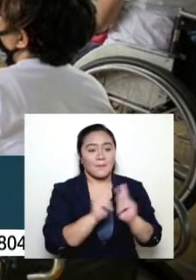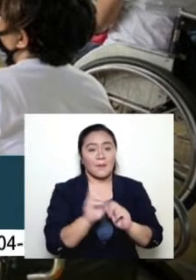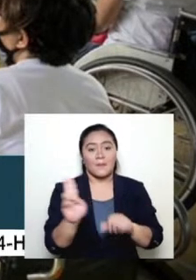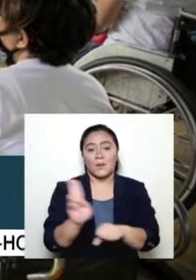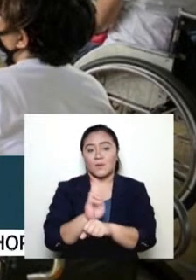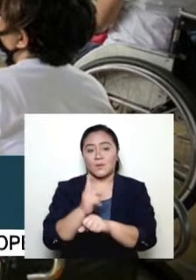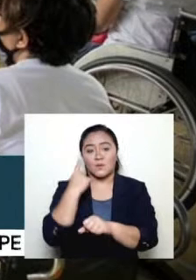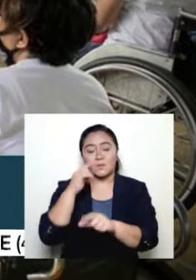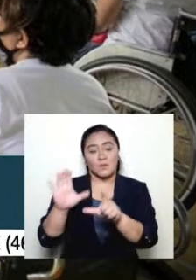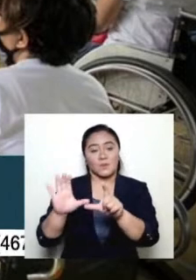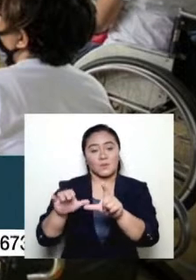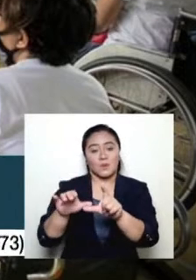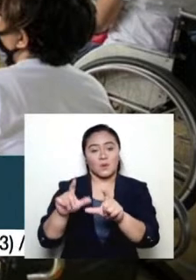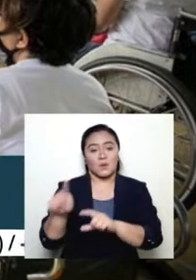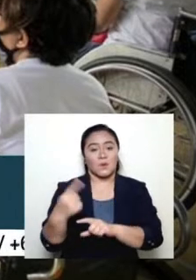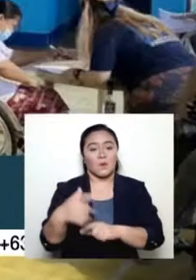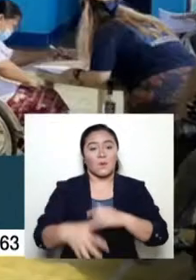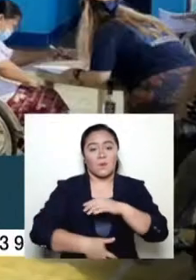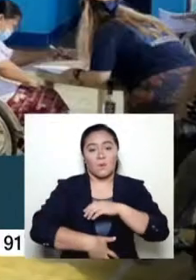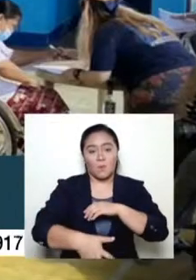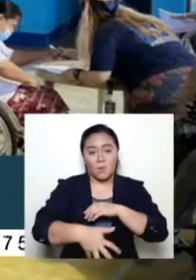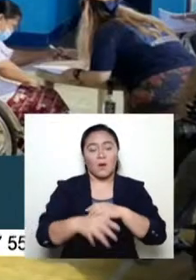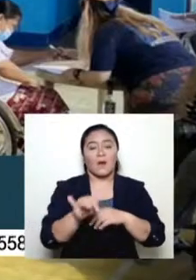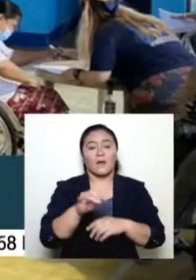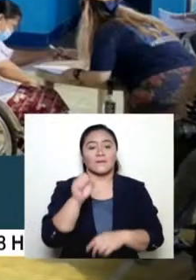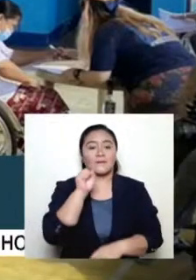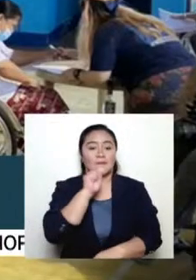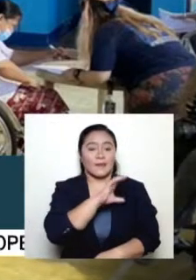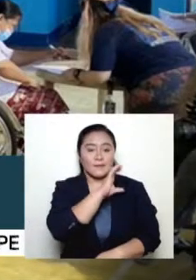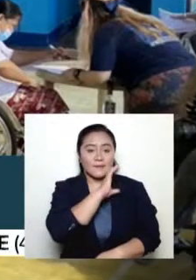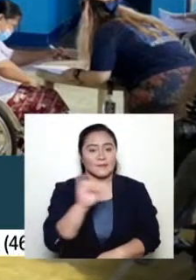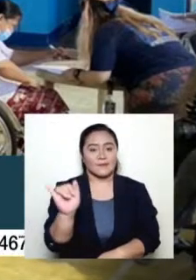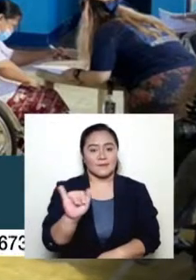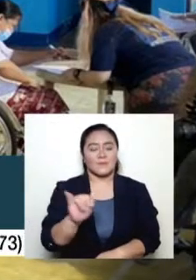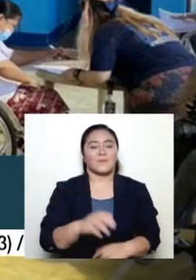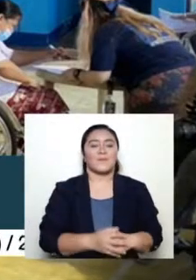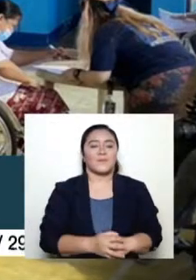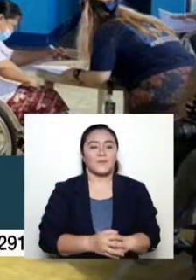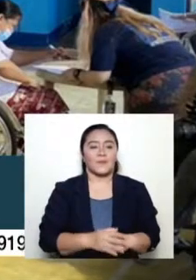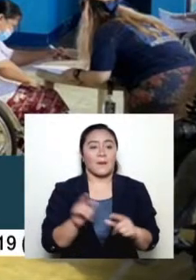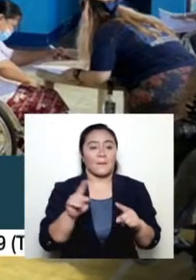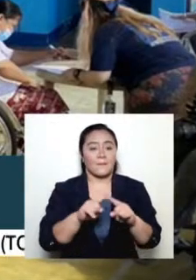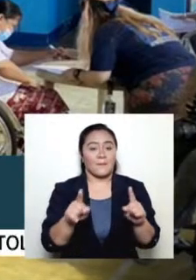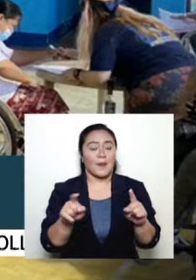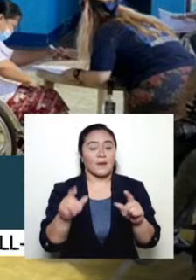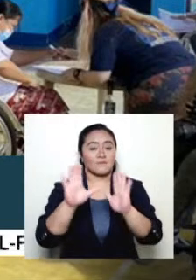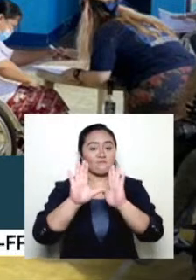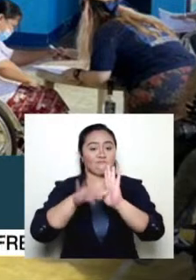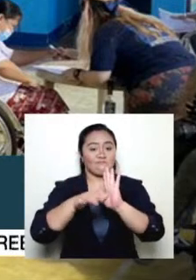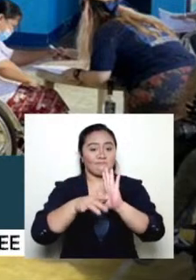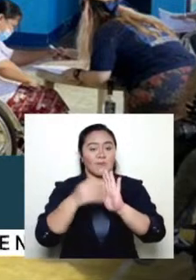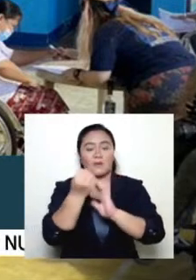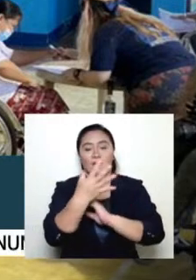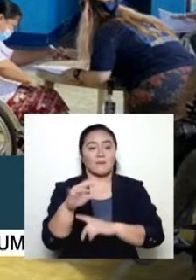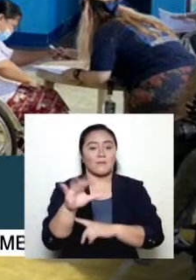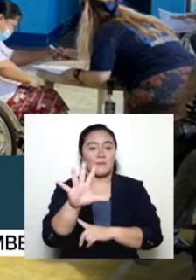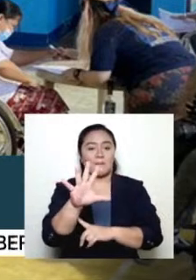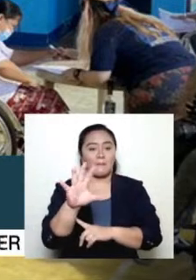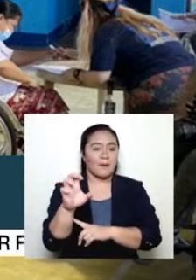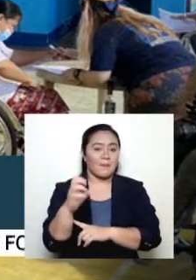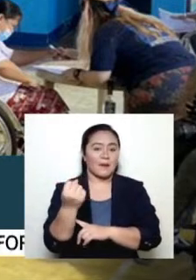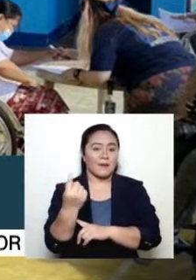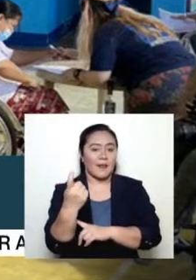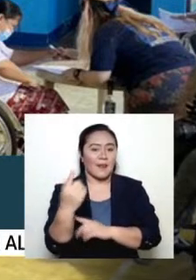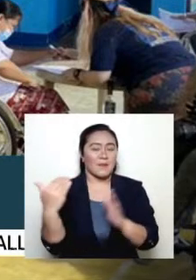PWDs, pregnant women, and senior citizen voters. According to the COMELEC, more than 511,000 voters in